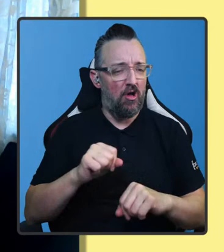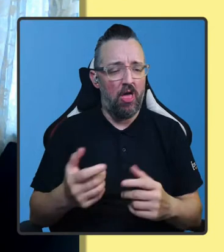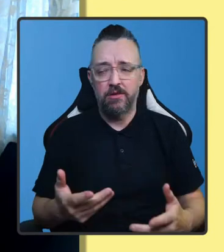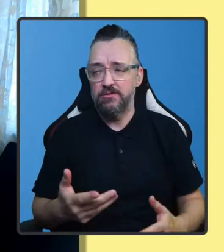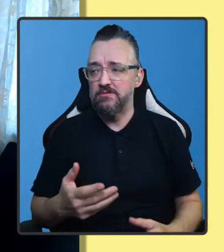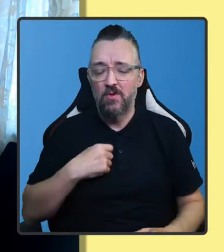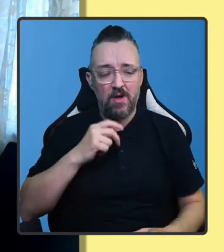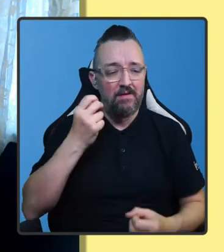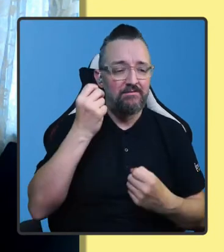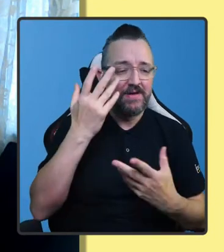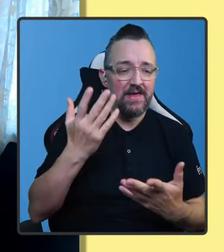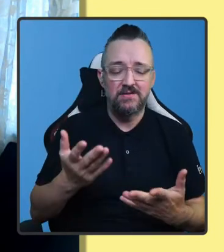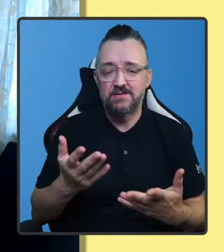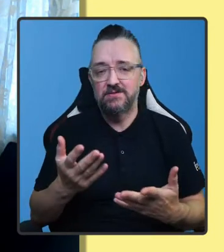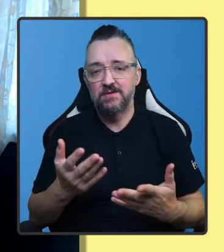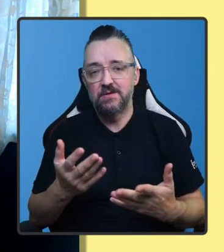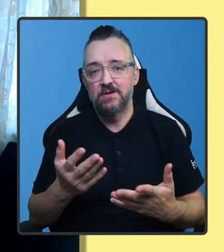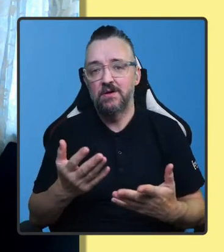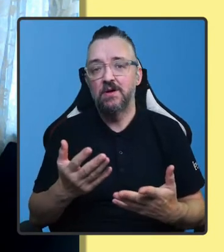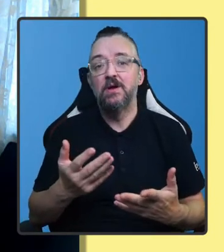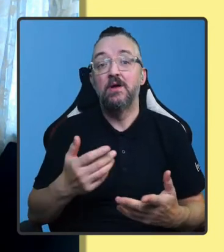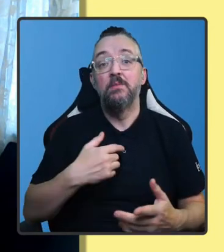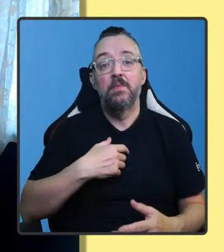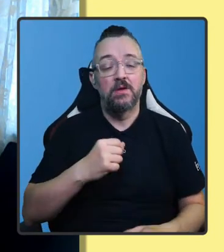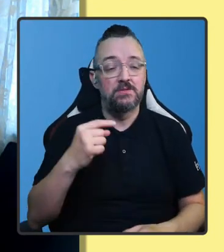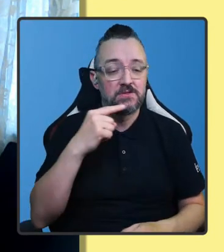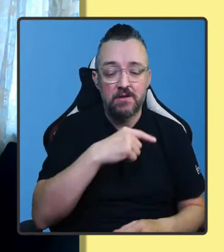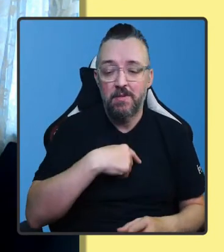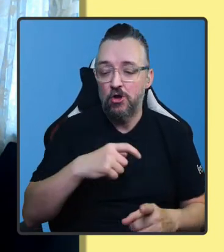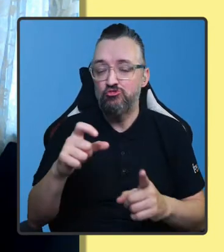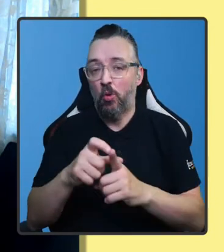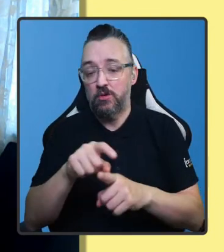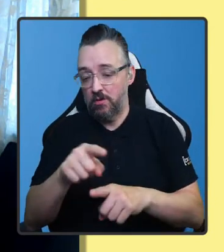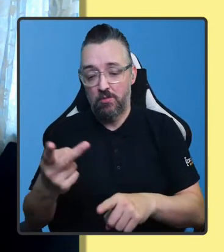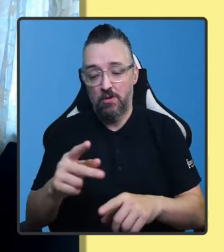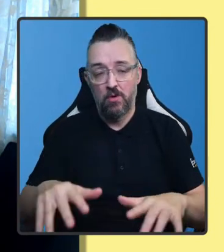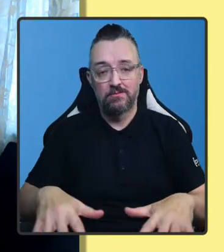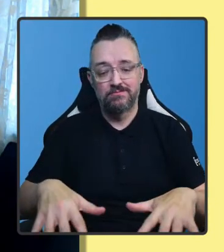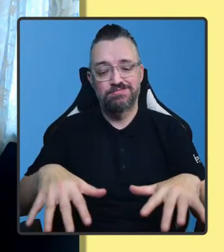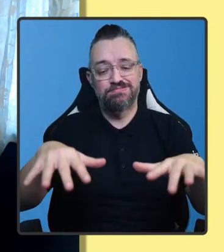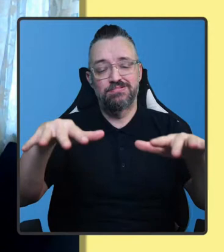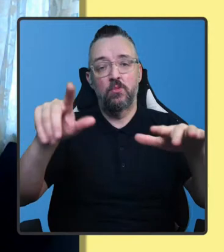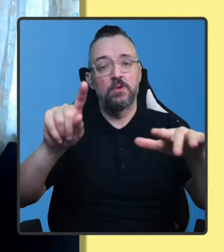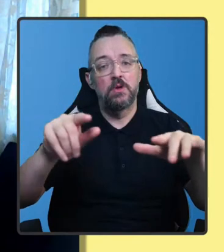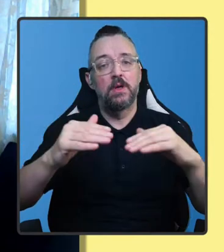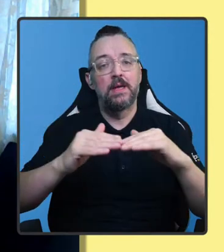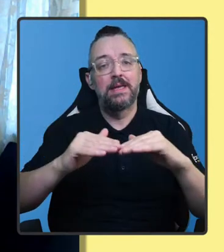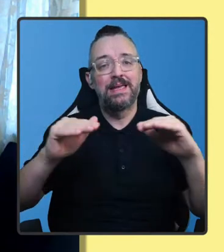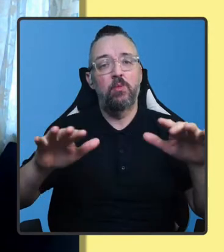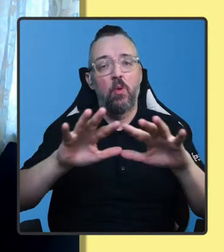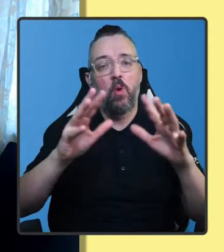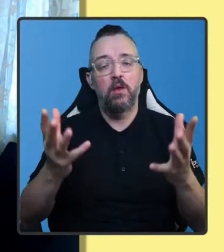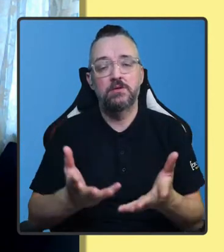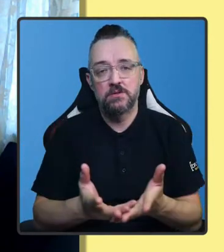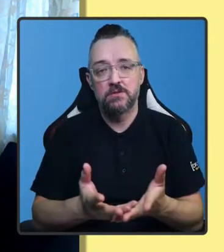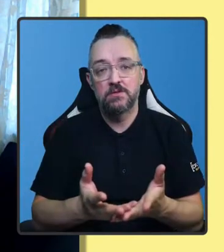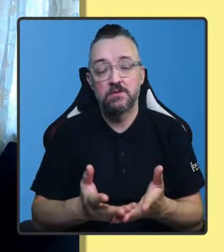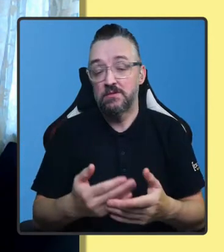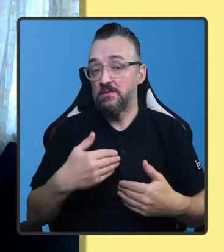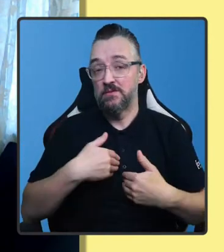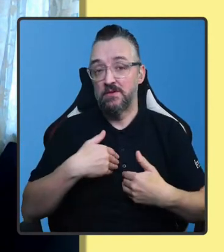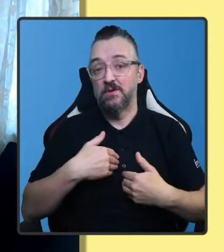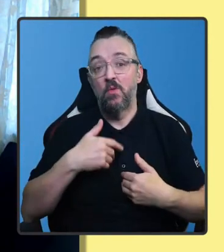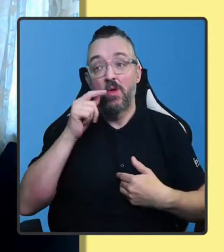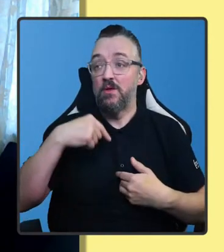voices matter. To my son and my daughter, that they will grow up in a more equitable world. To me, that I will be a valued member